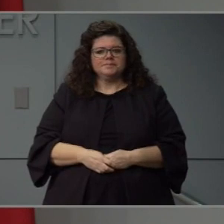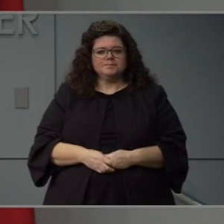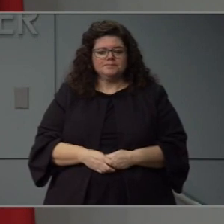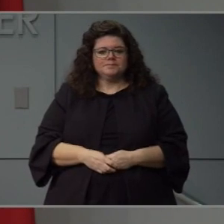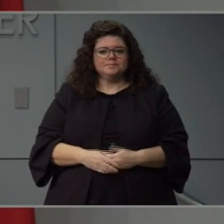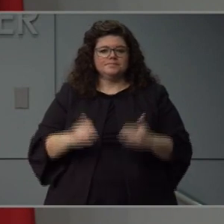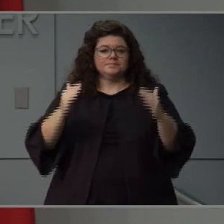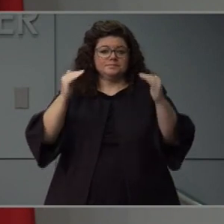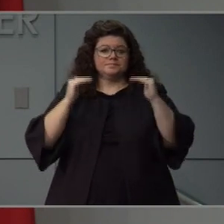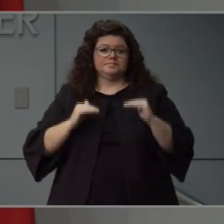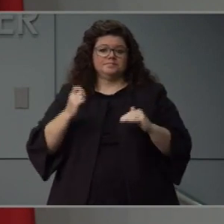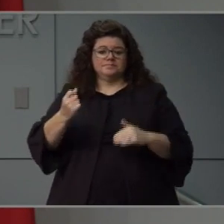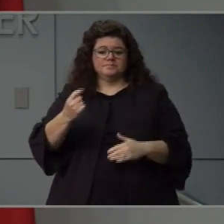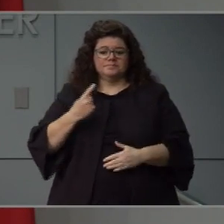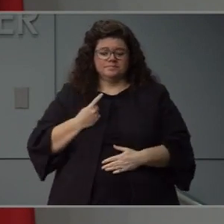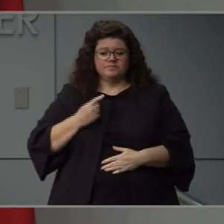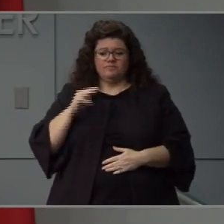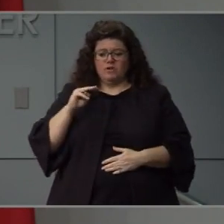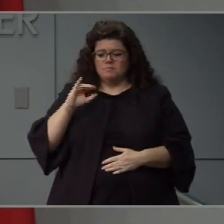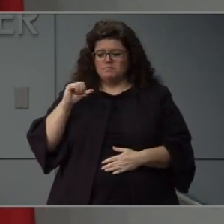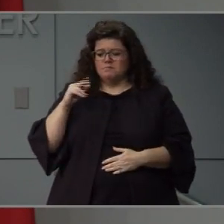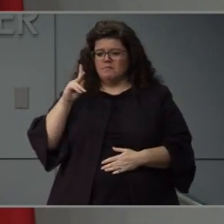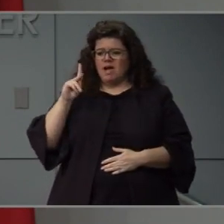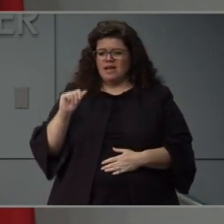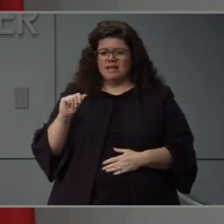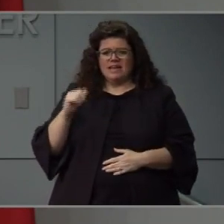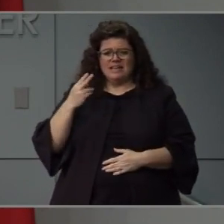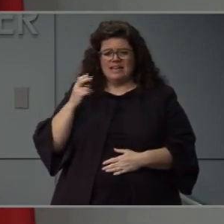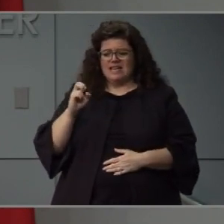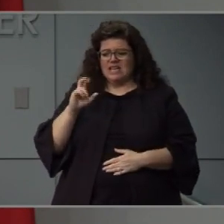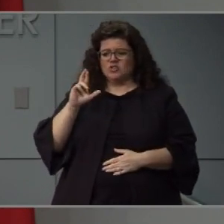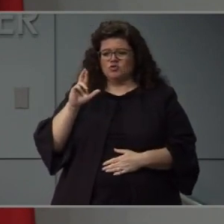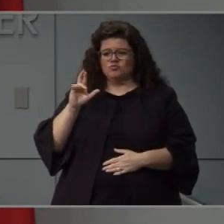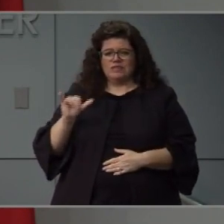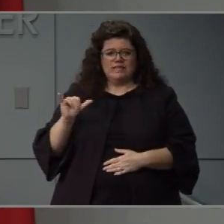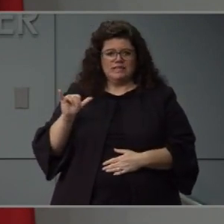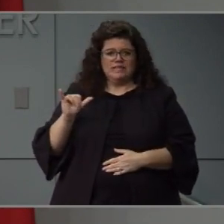Our next question is from Micah Henry with the Taylorsville Times.